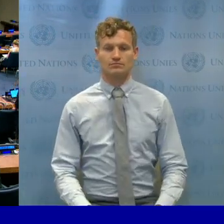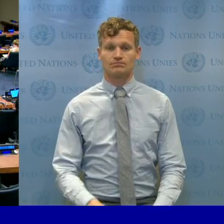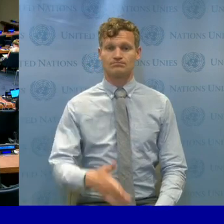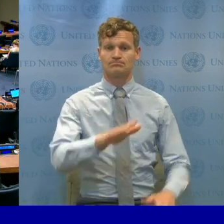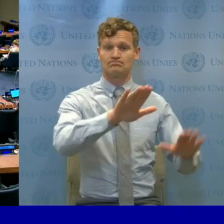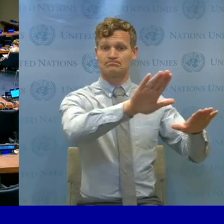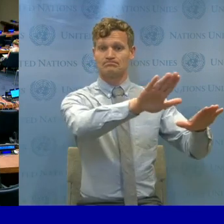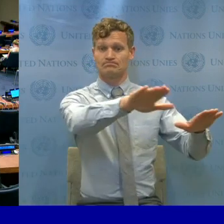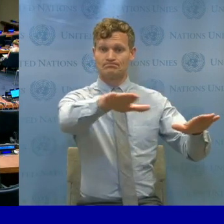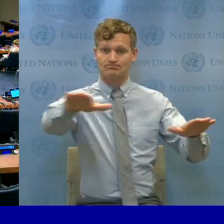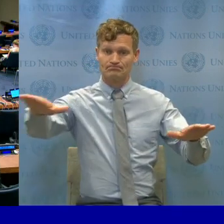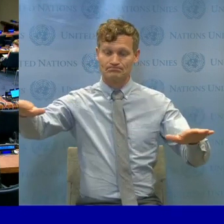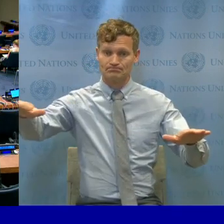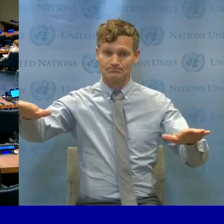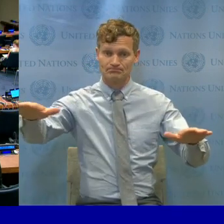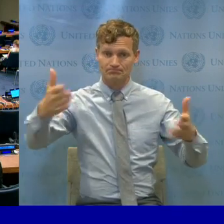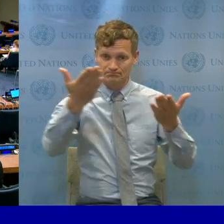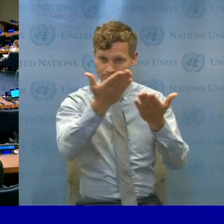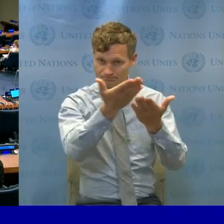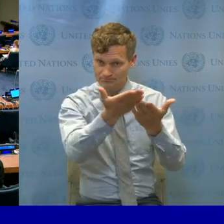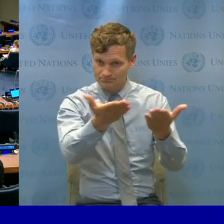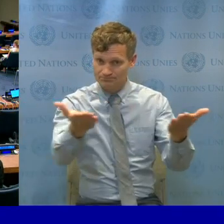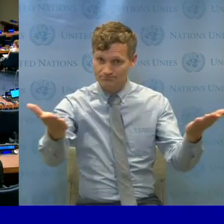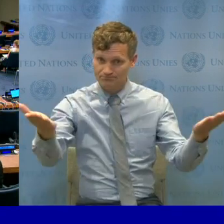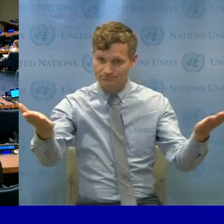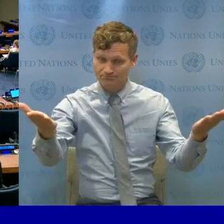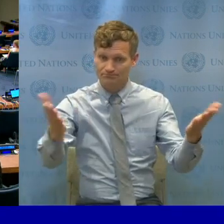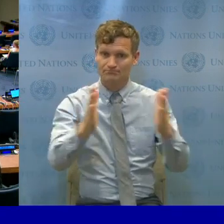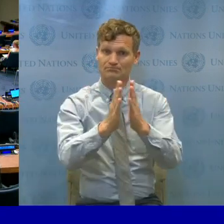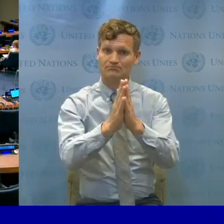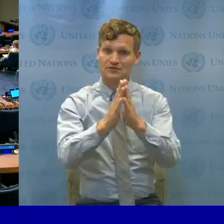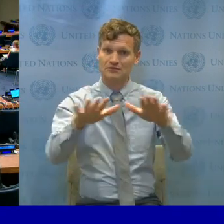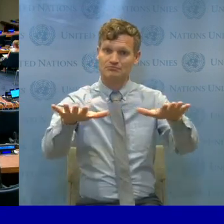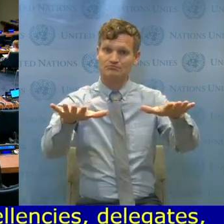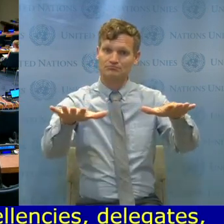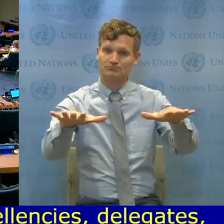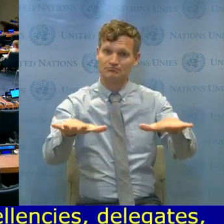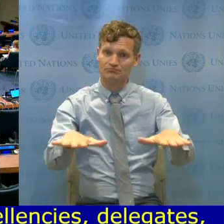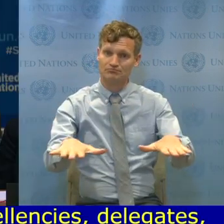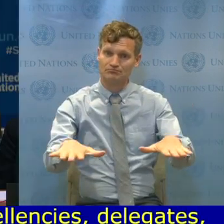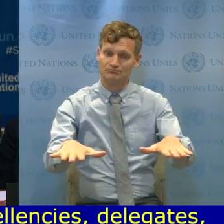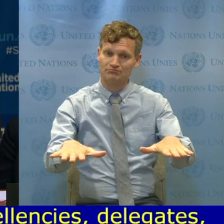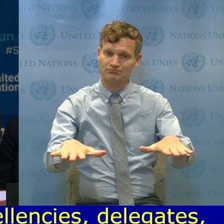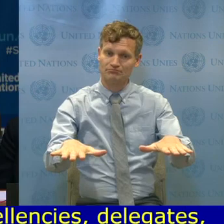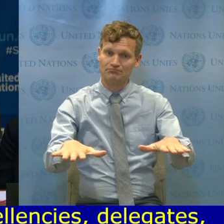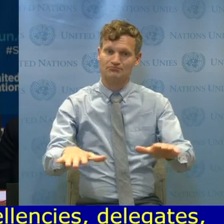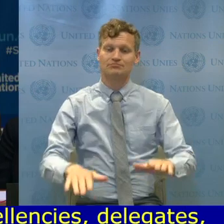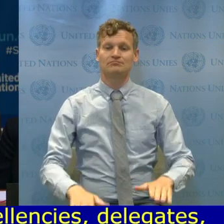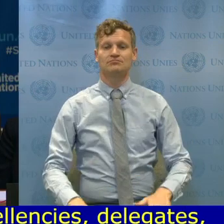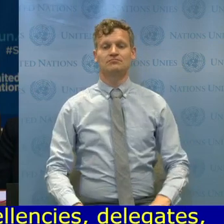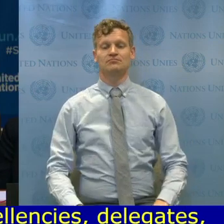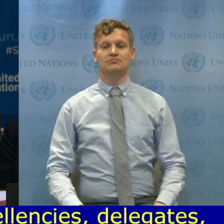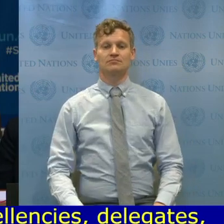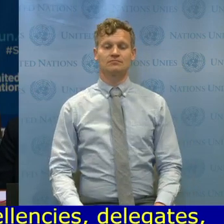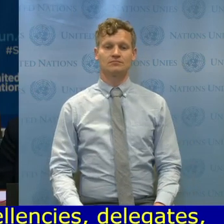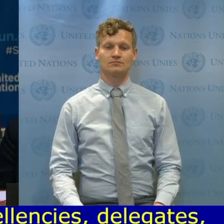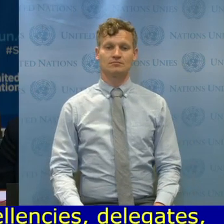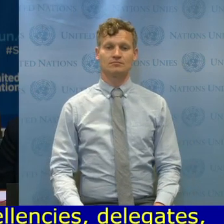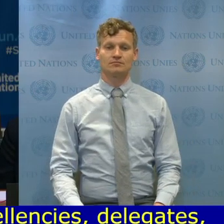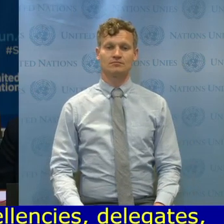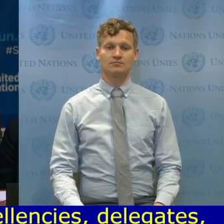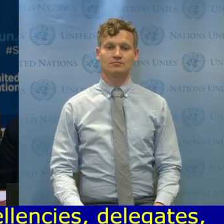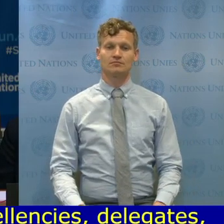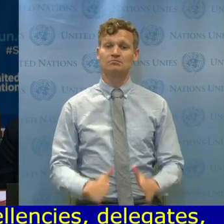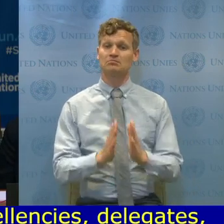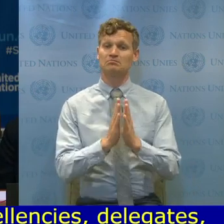ladies and gentlemen, would you like to take your seats, please? And would you respect everybody in the room, even if you are